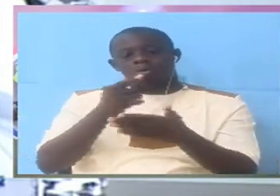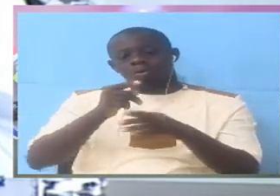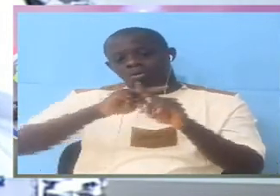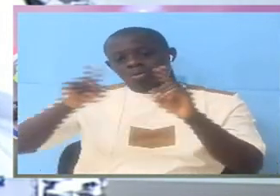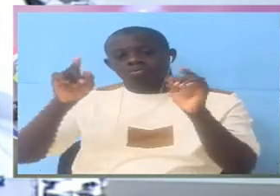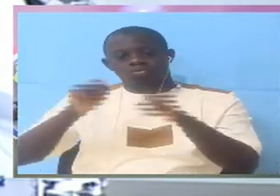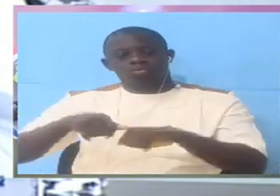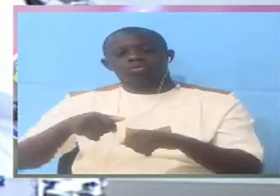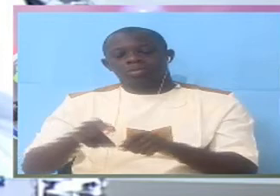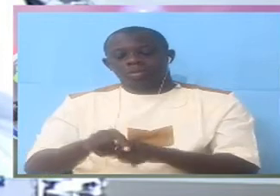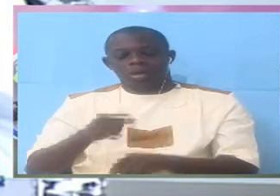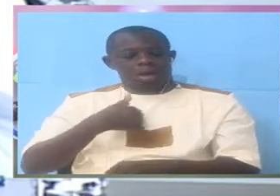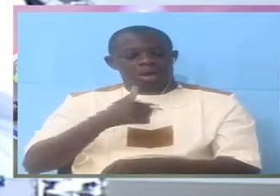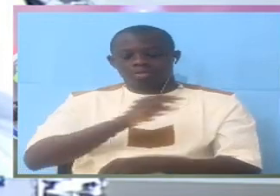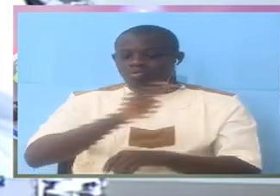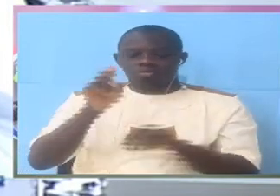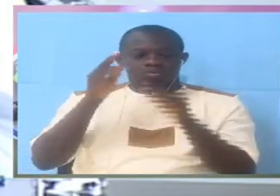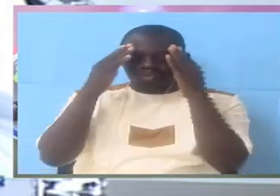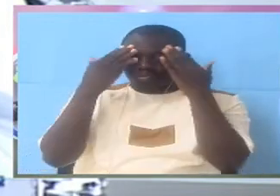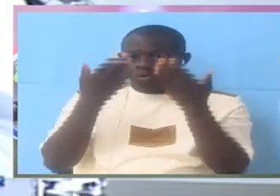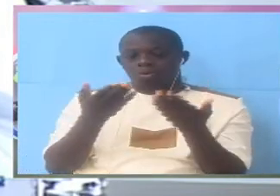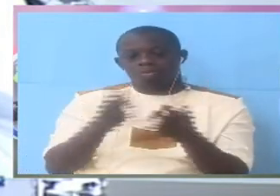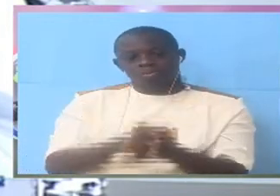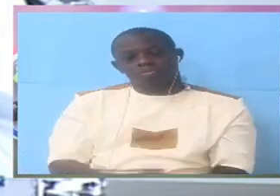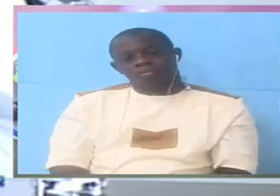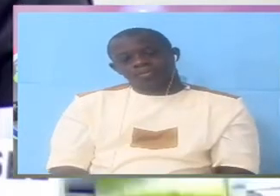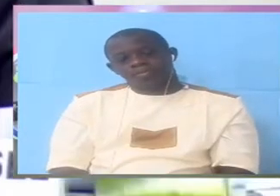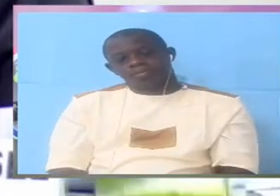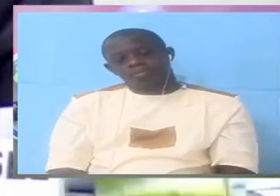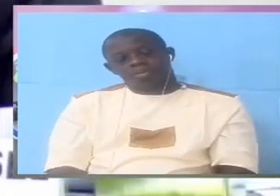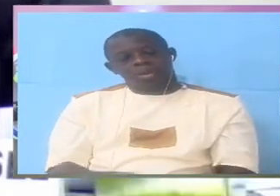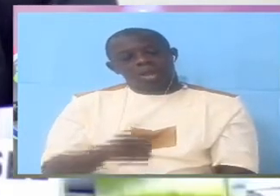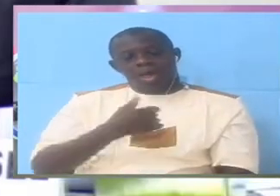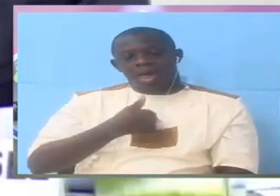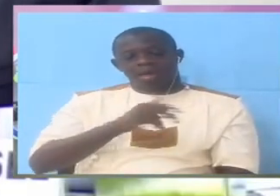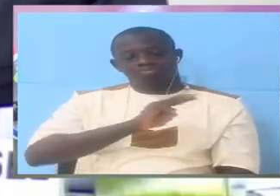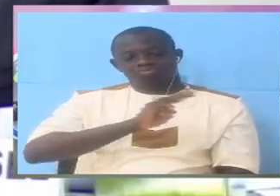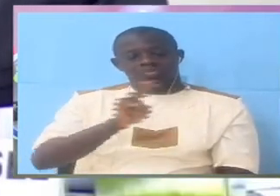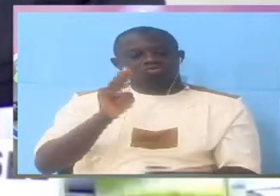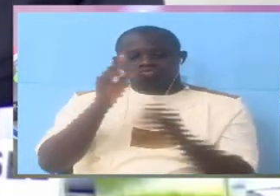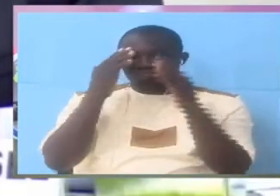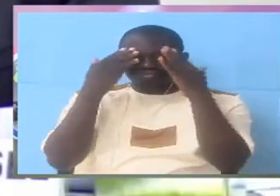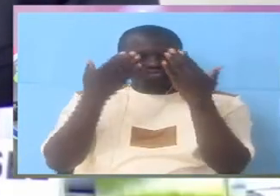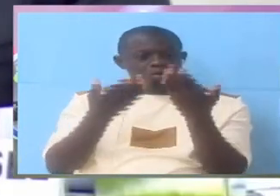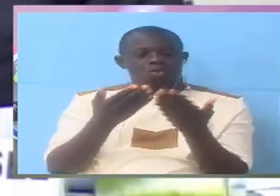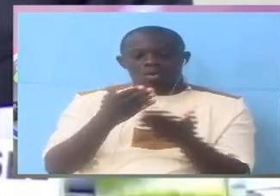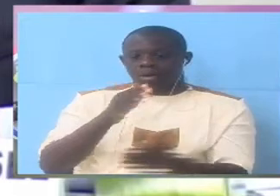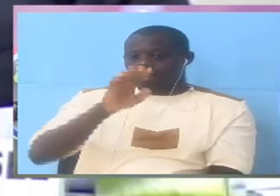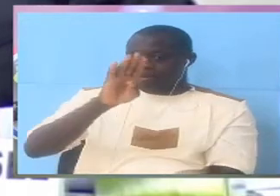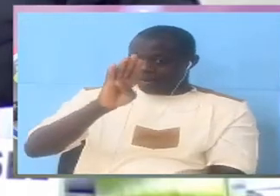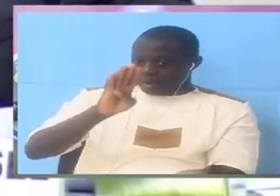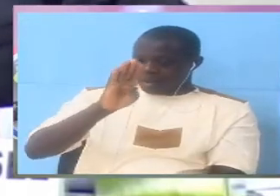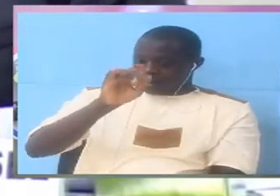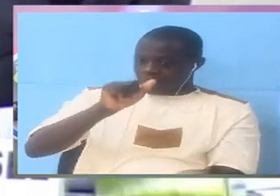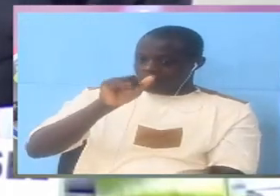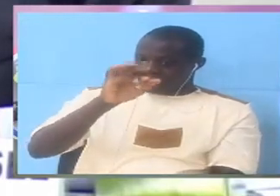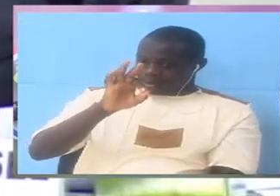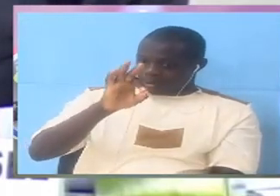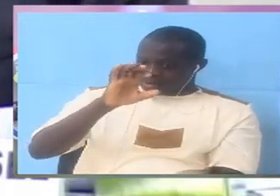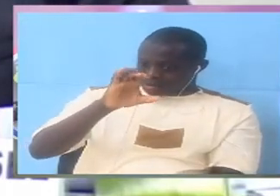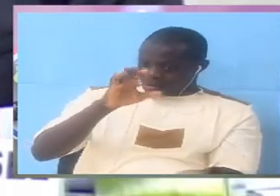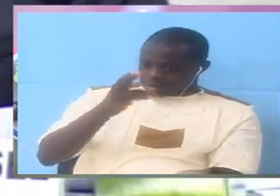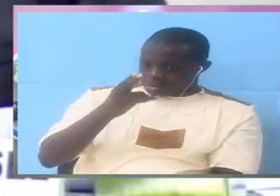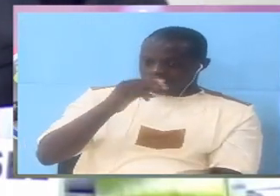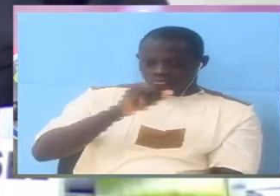wouldn't know. See? I wouldn't know because Bachamba Jallo described being